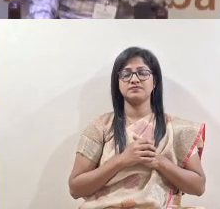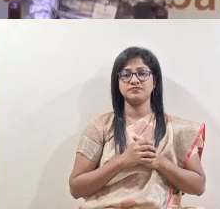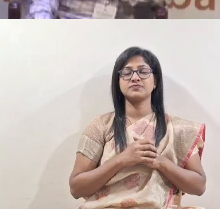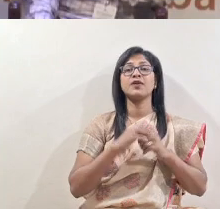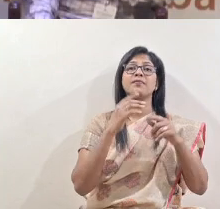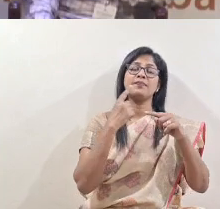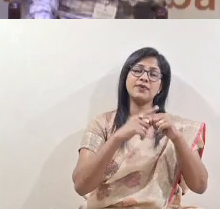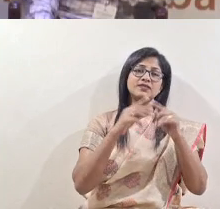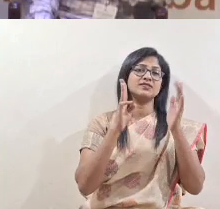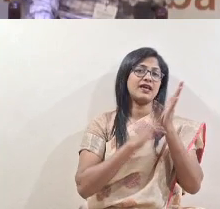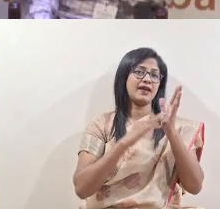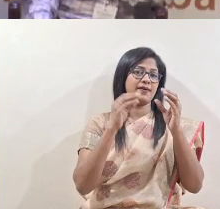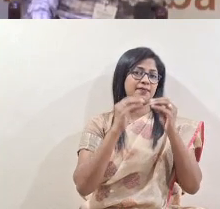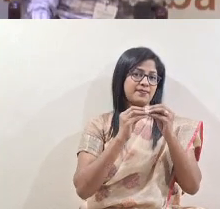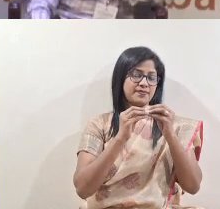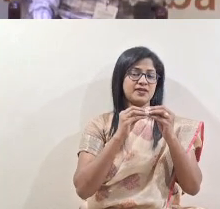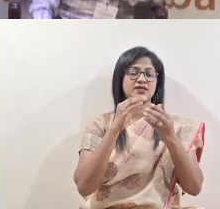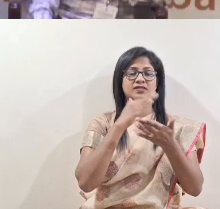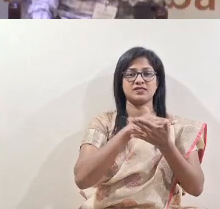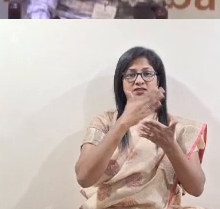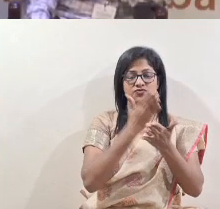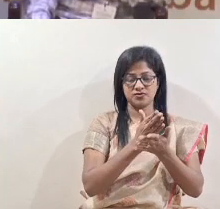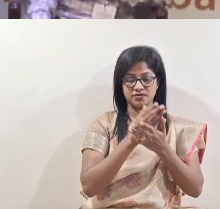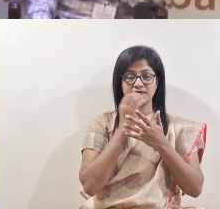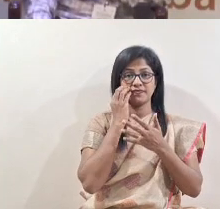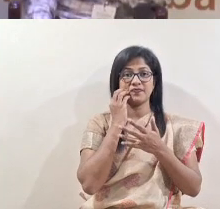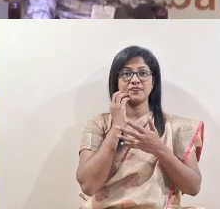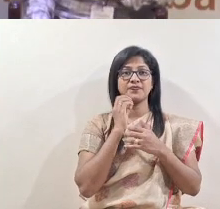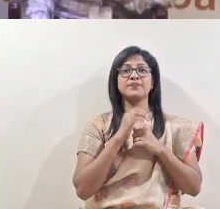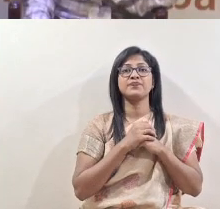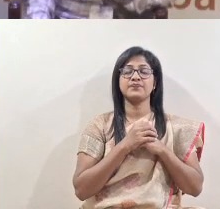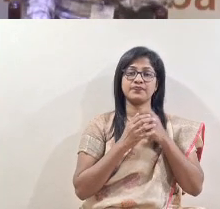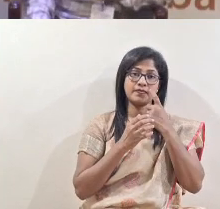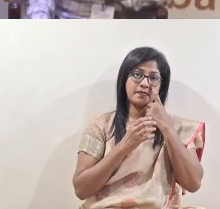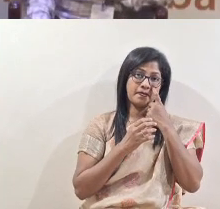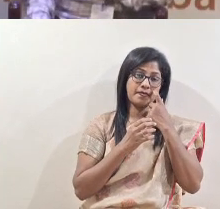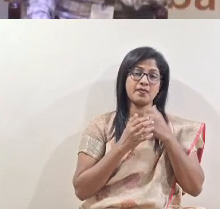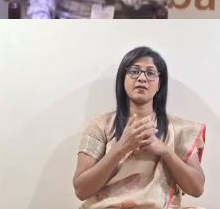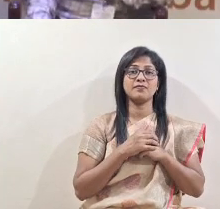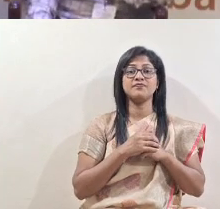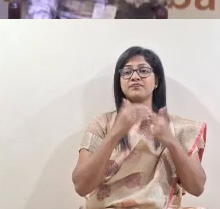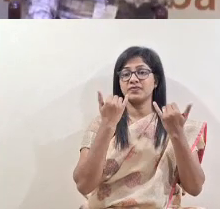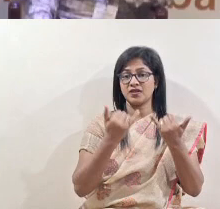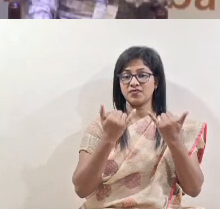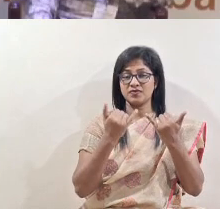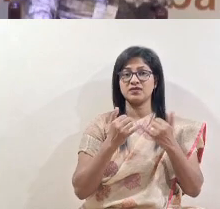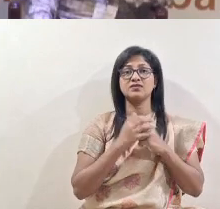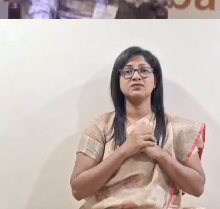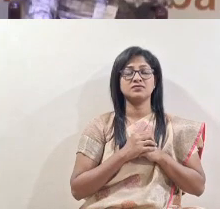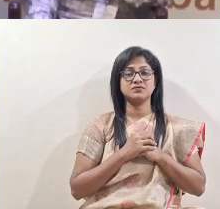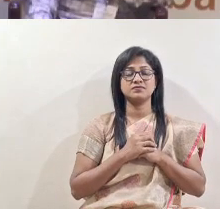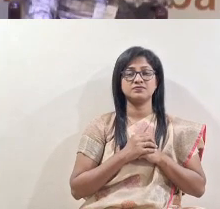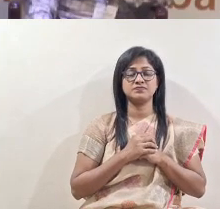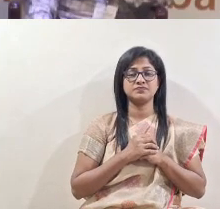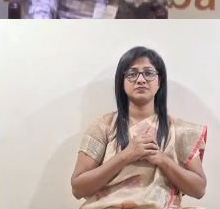block section also. Yeah, crossing behaviors at intersection and mid block crossings. Nowadays, people